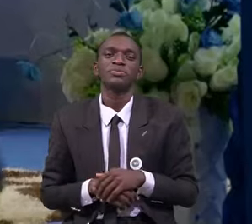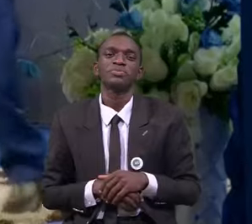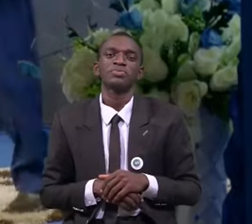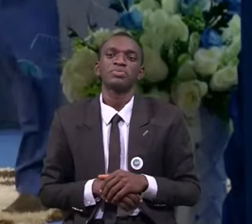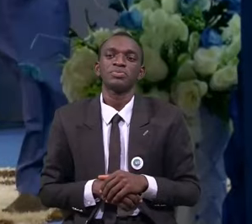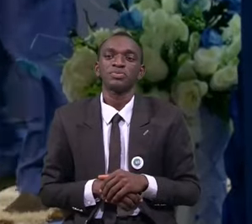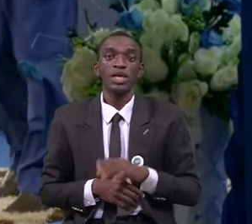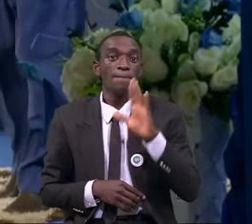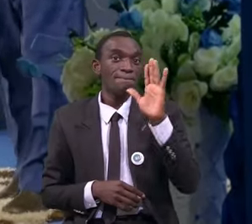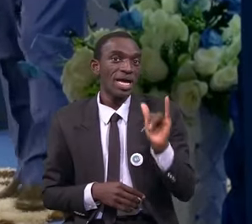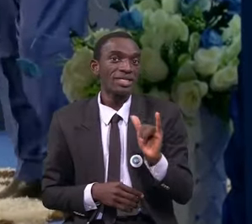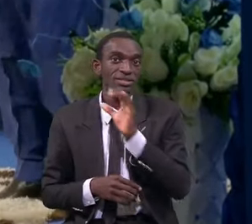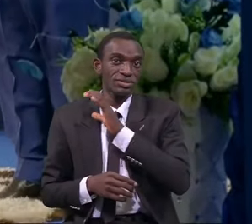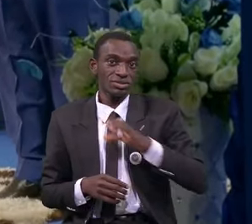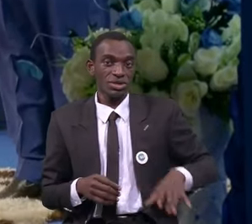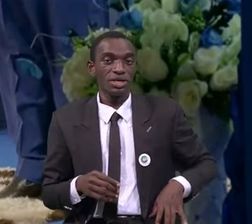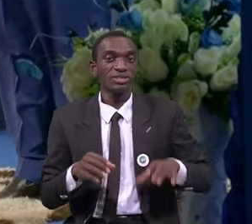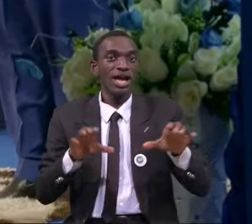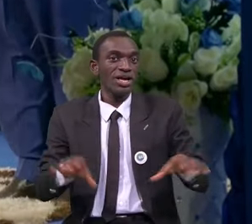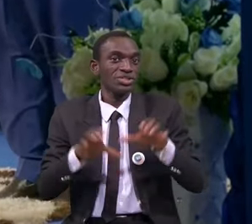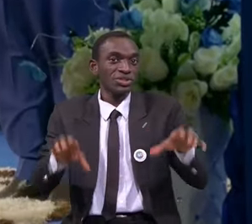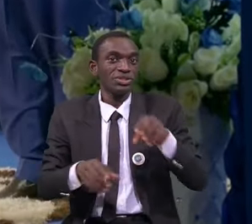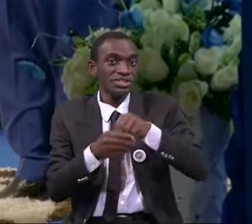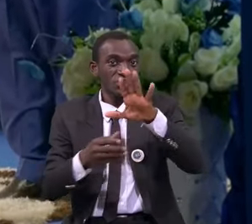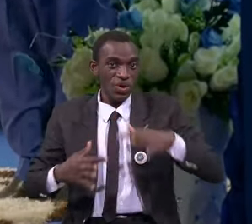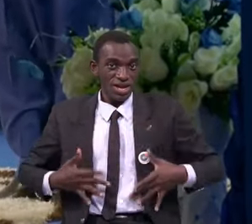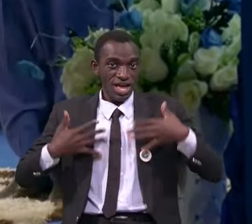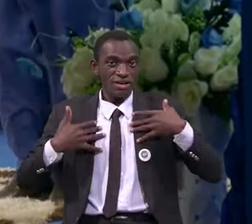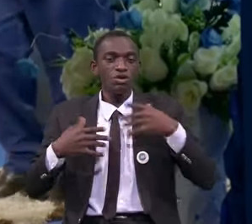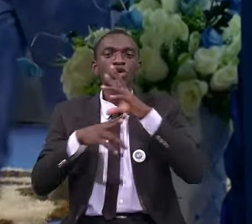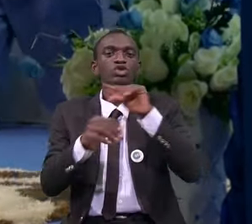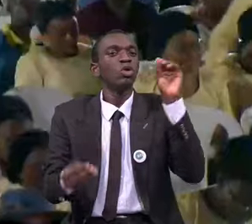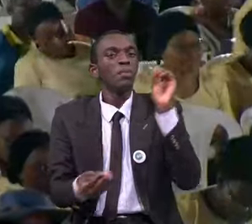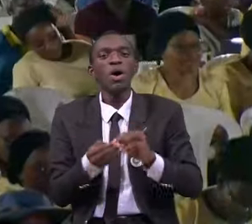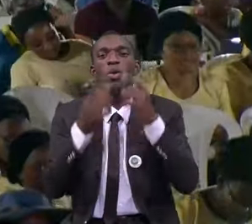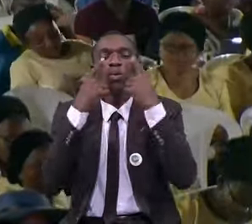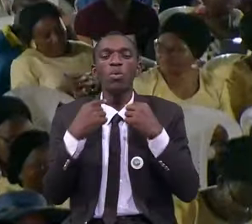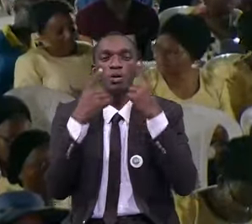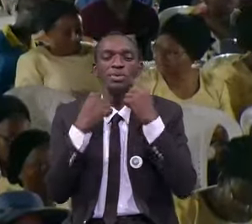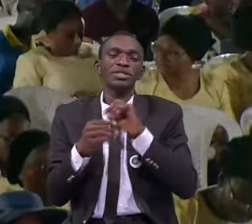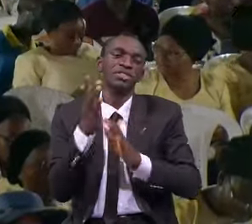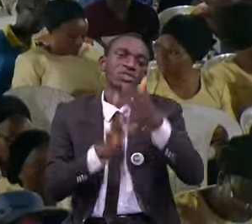By the action of the Lord in your life tonight, no more weeping.